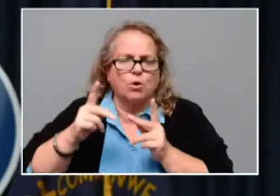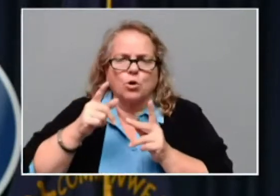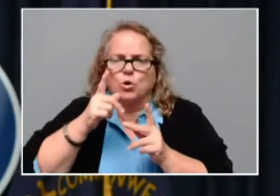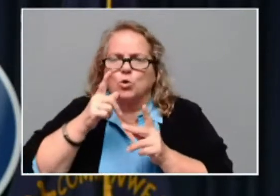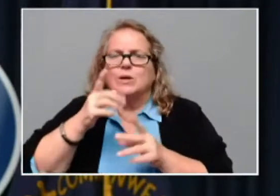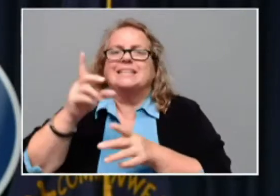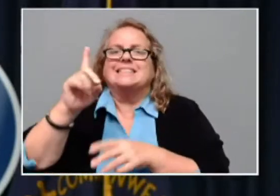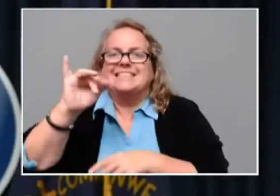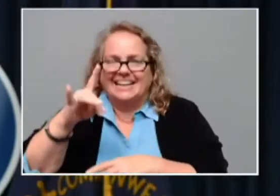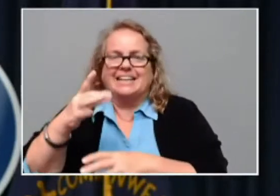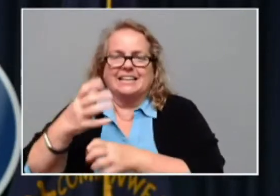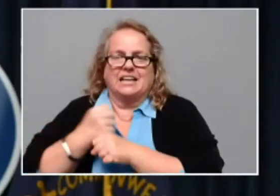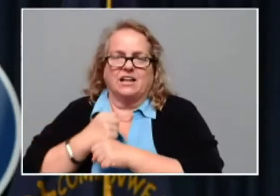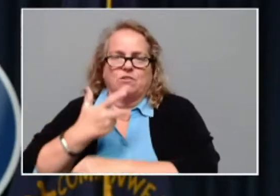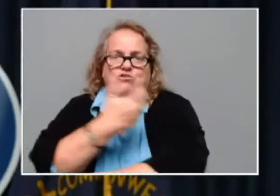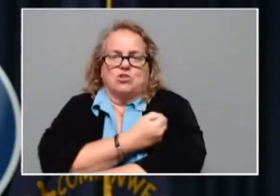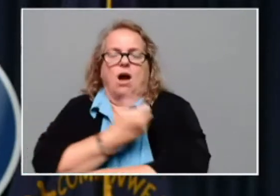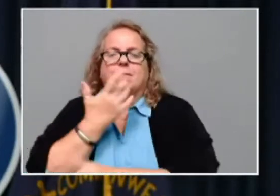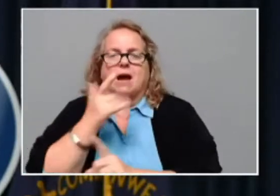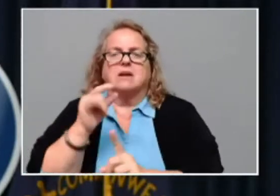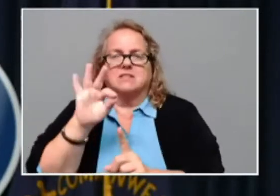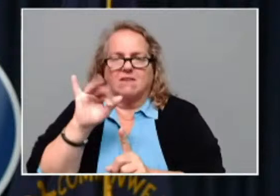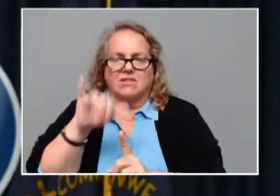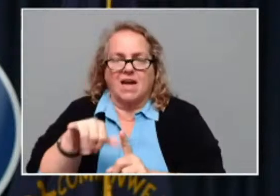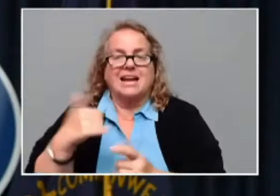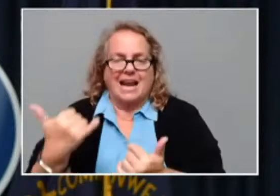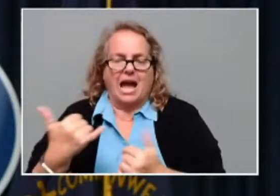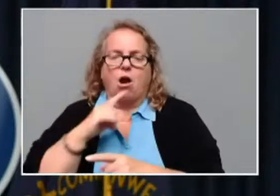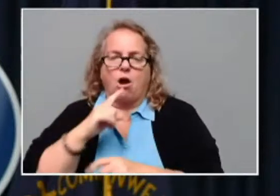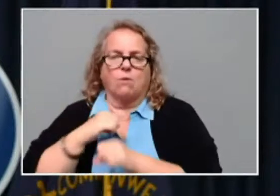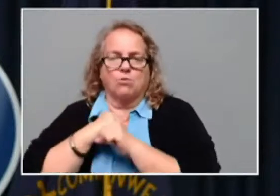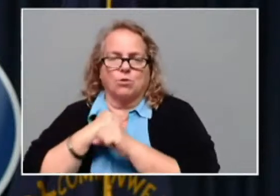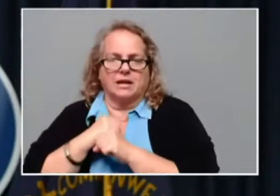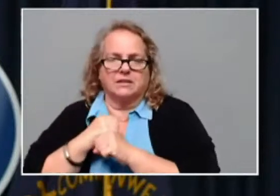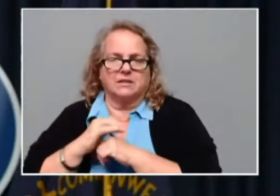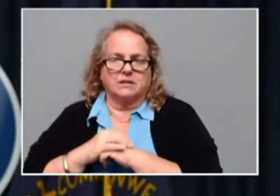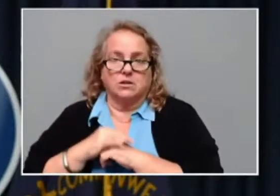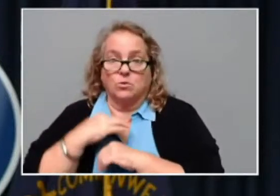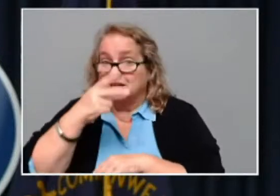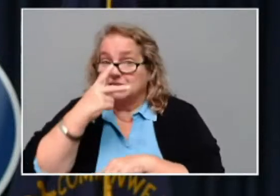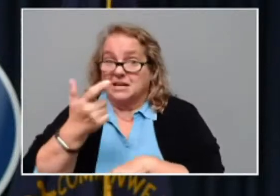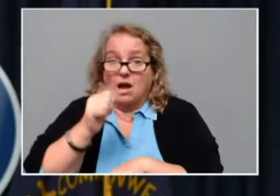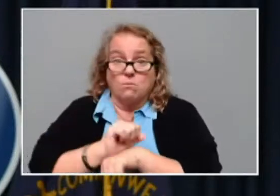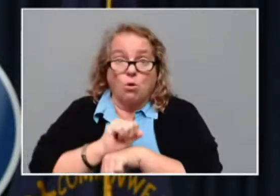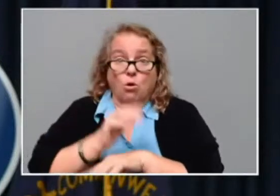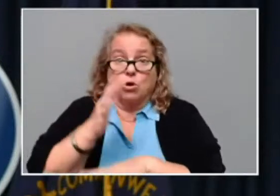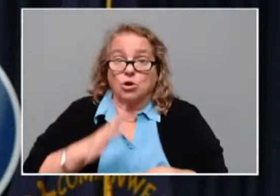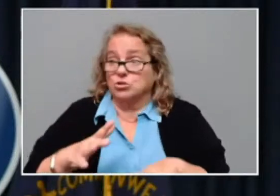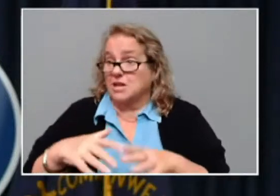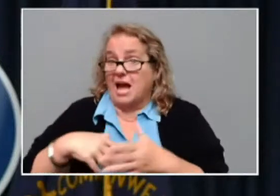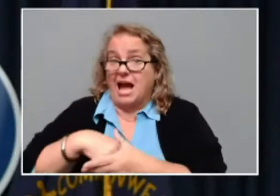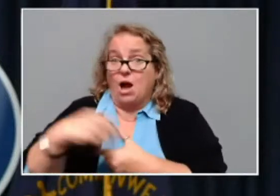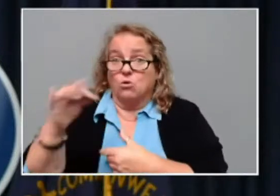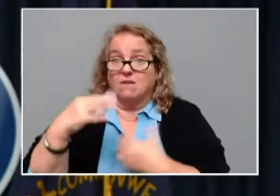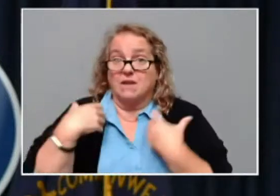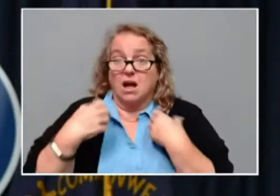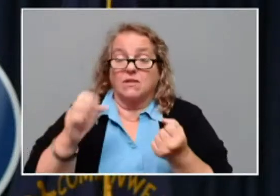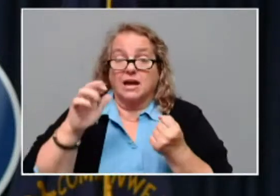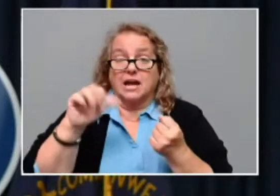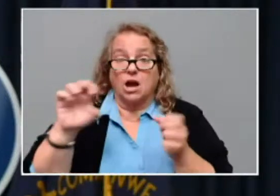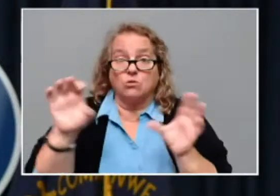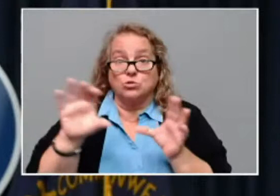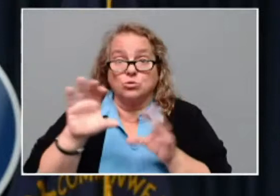that are now protected. We're seeing employers outside of healthcare do it too, and to them,